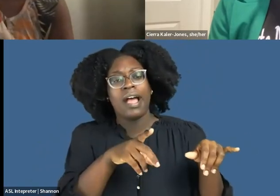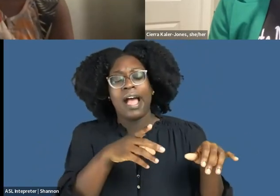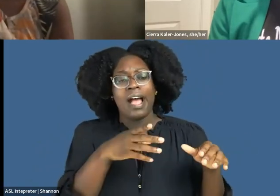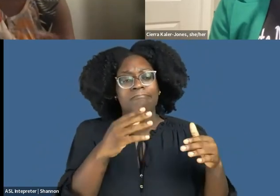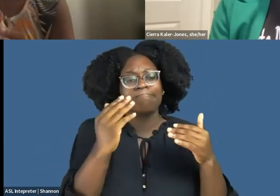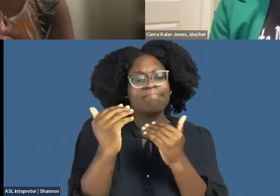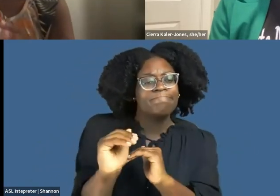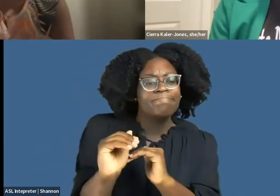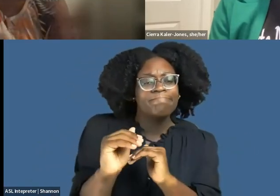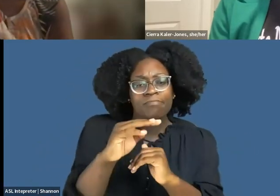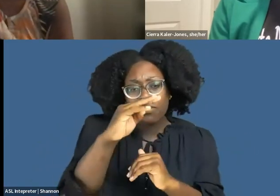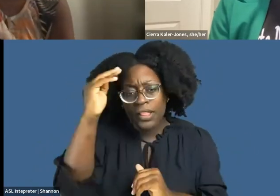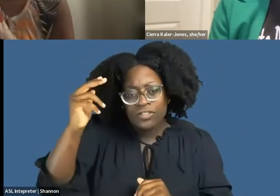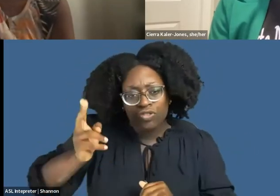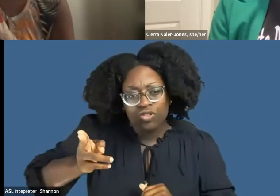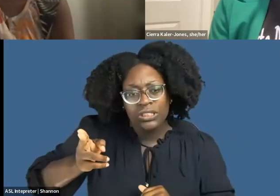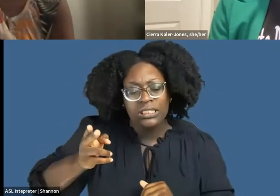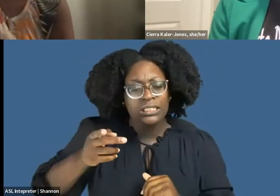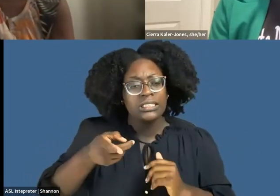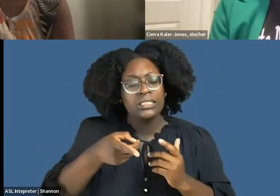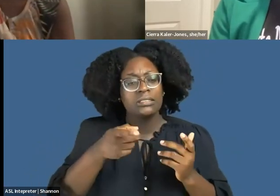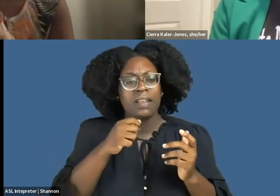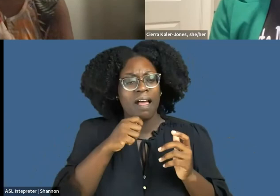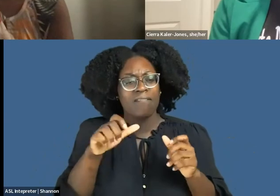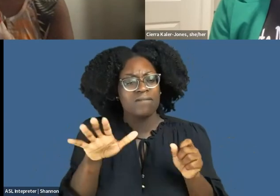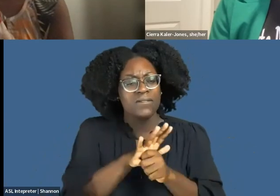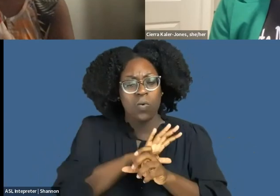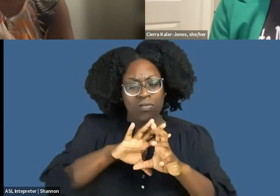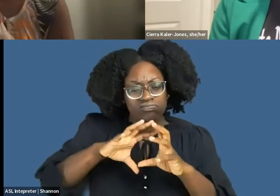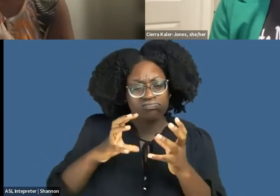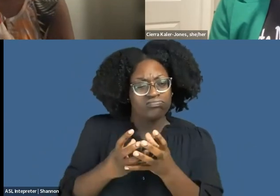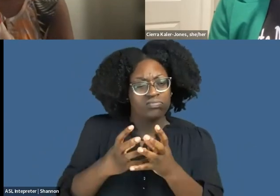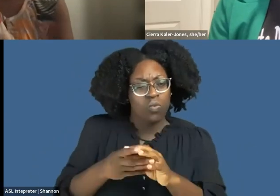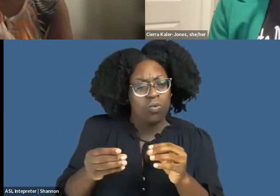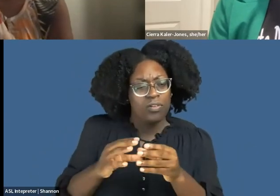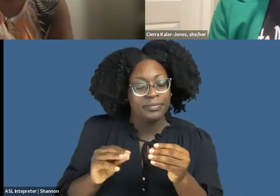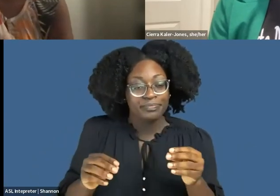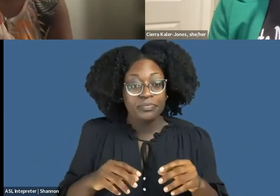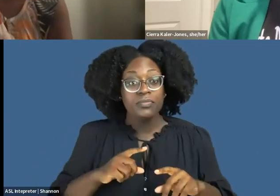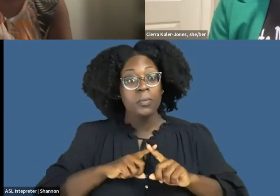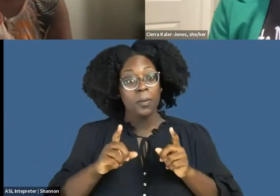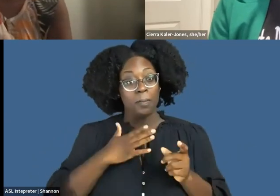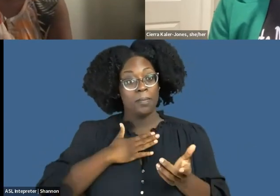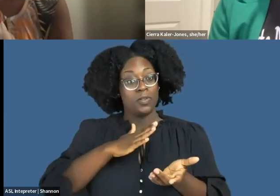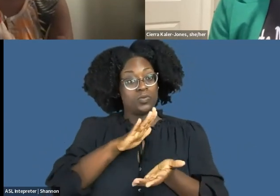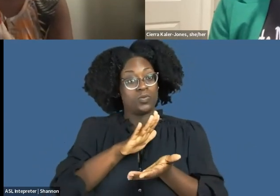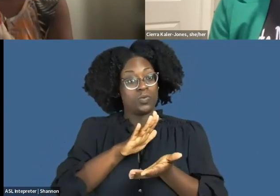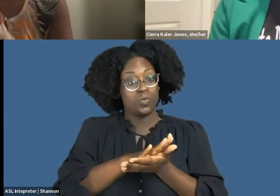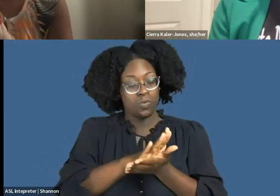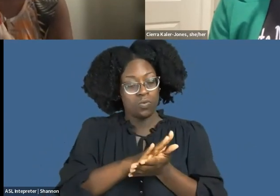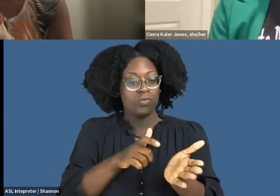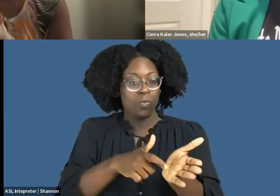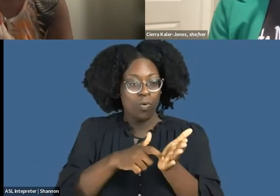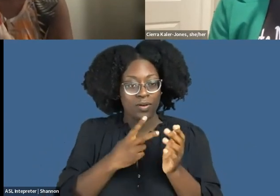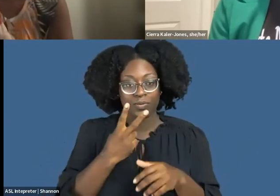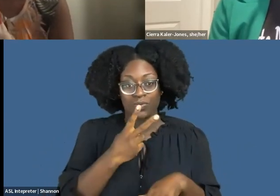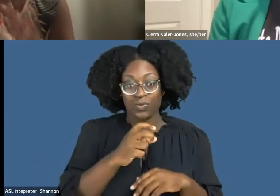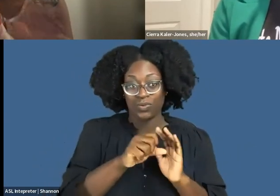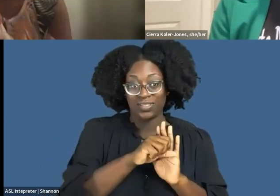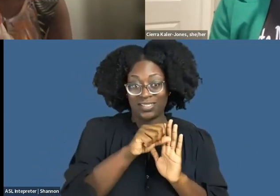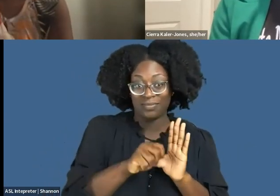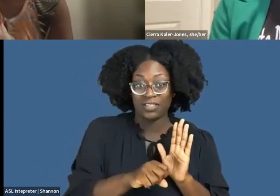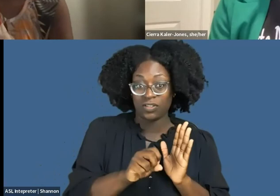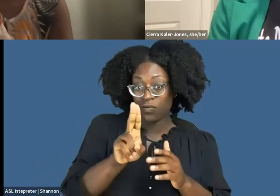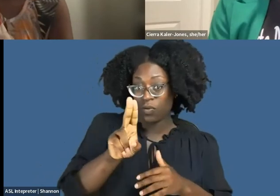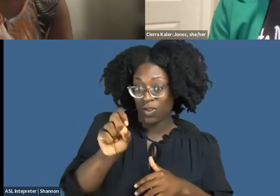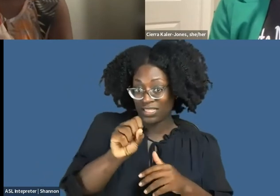history. And they're mostly in my class because the school requires them to take 2 semesters of US history, 2 semesters of Texas history. So